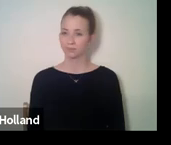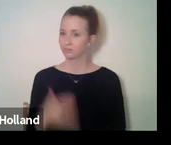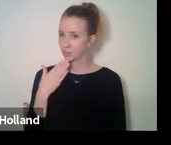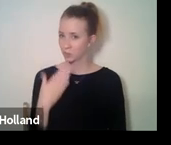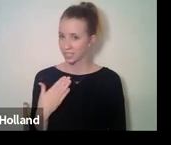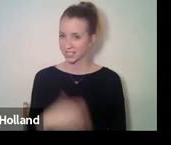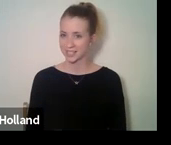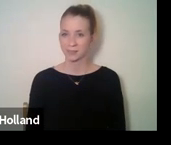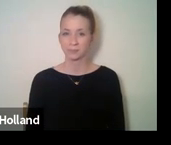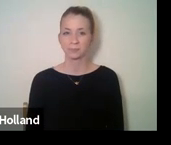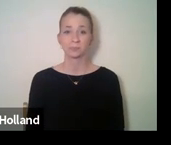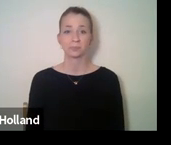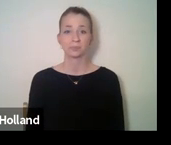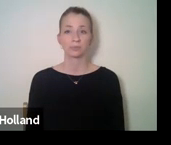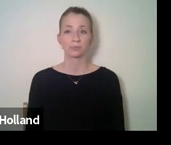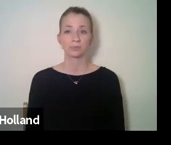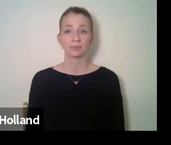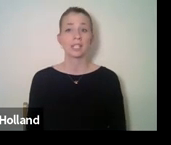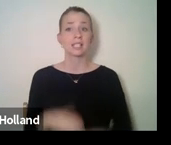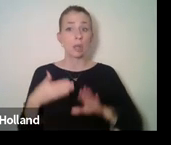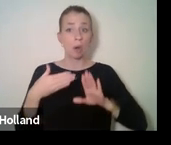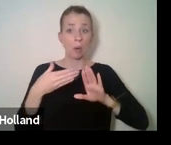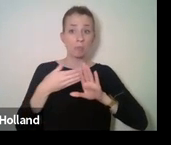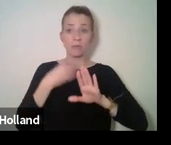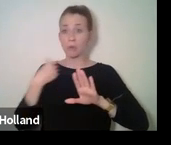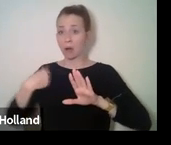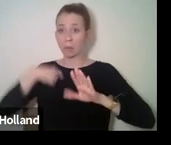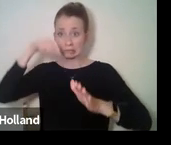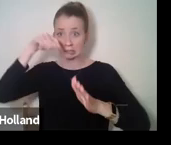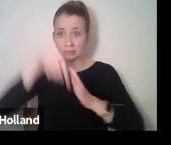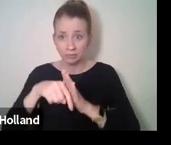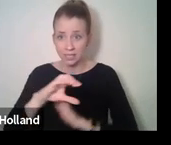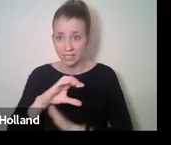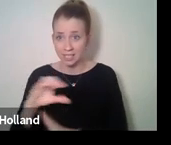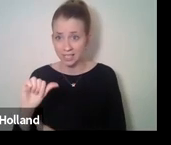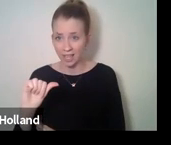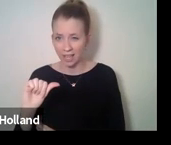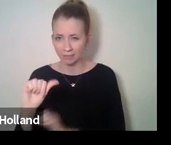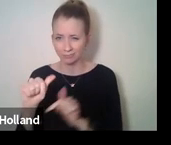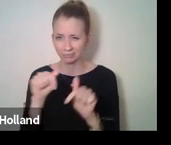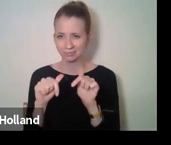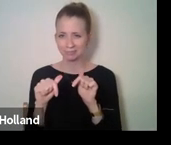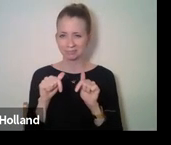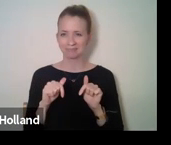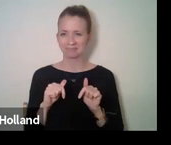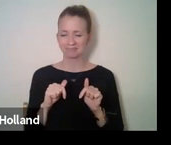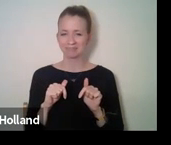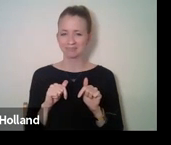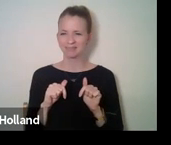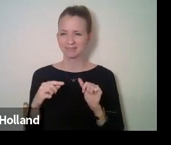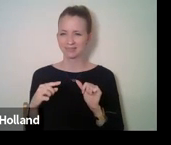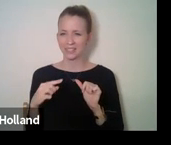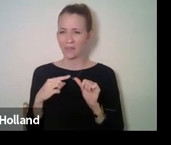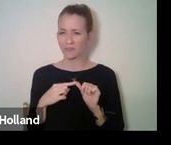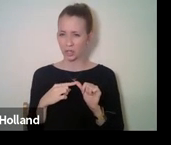Gracias. So before we look at the details of CCA, let's kind of